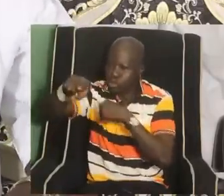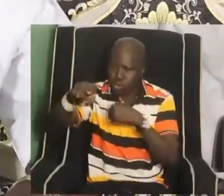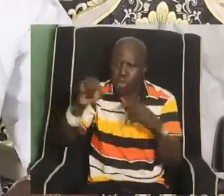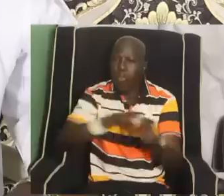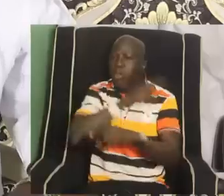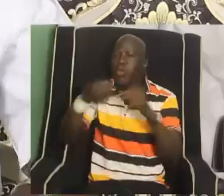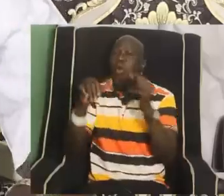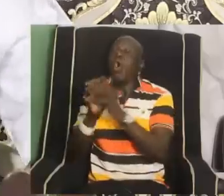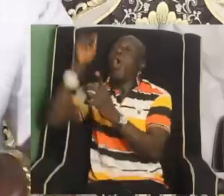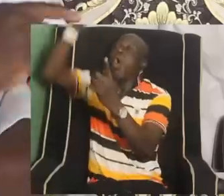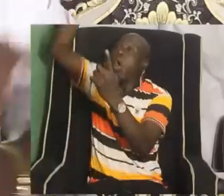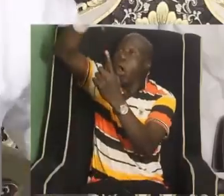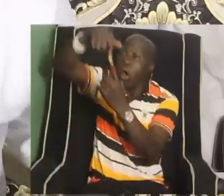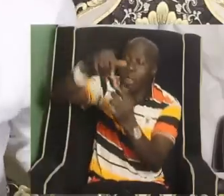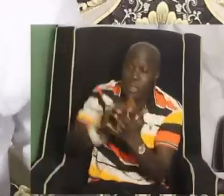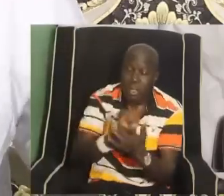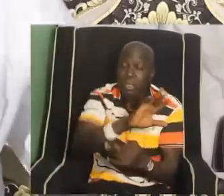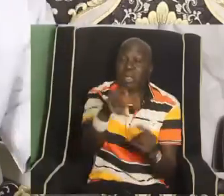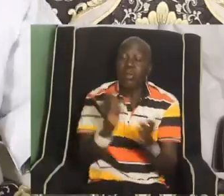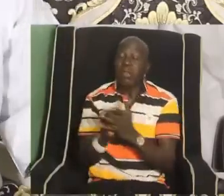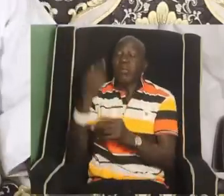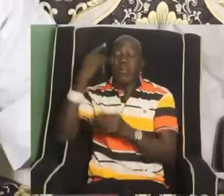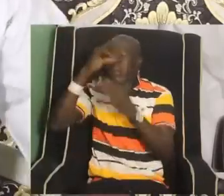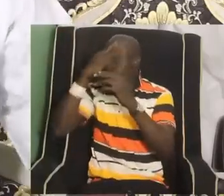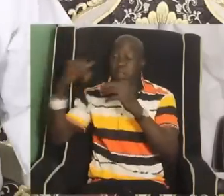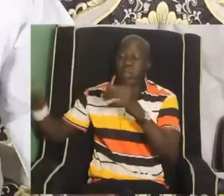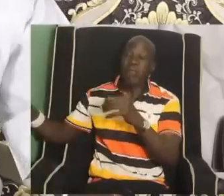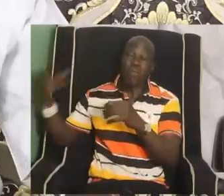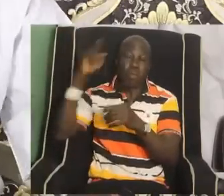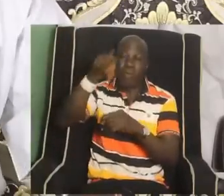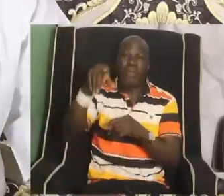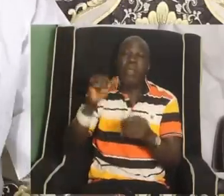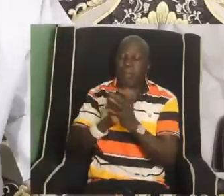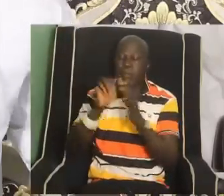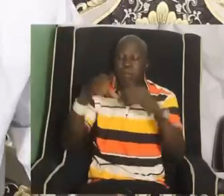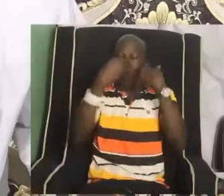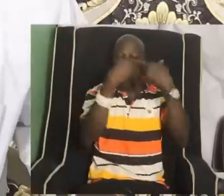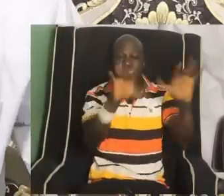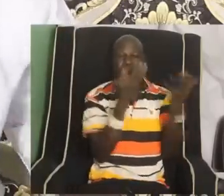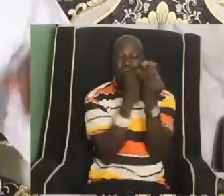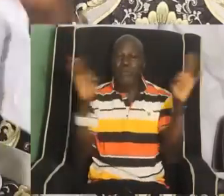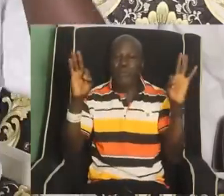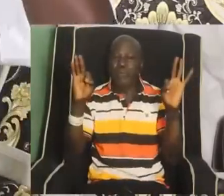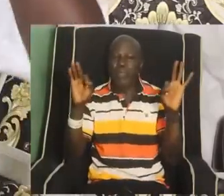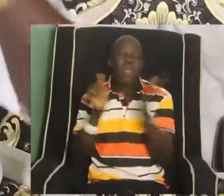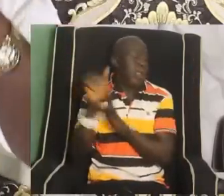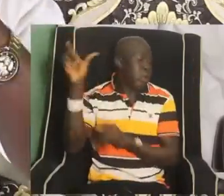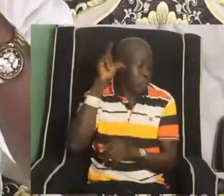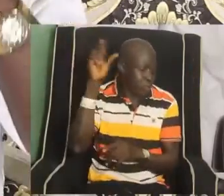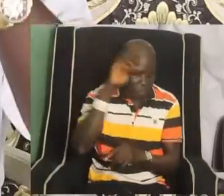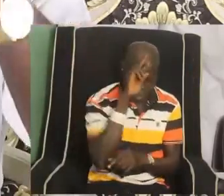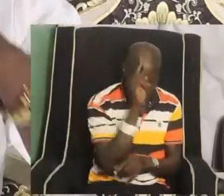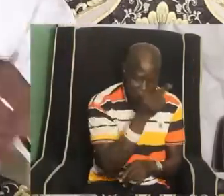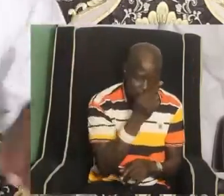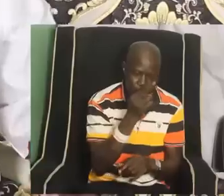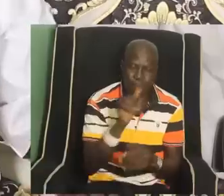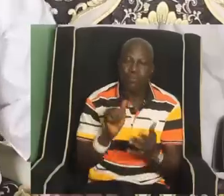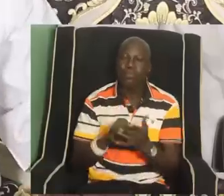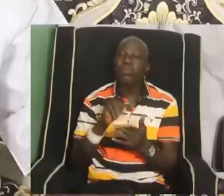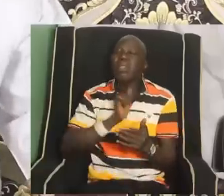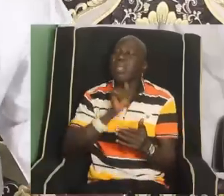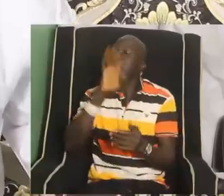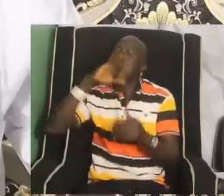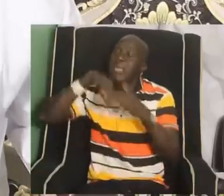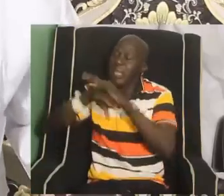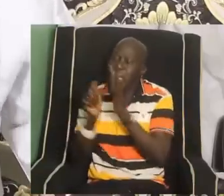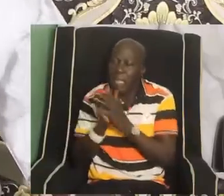evil mask in your baton cool, no do it. Until that evil veil will be removed from you, that you will be free. Listen to me, sir. Oh man,